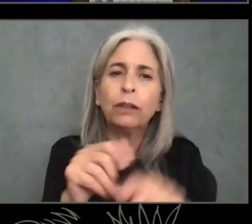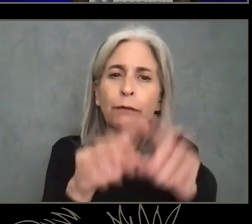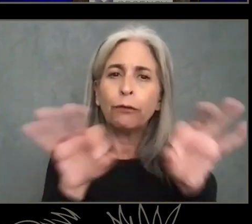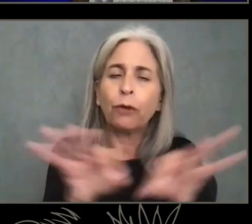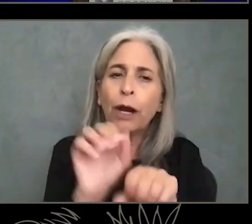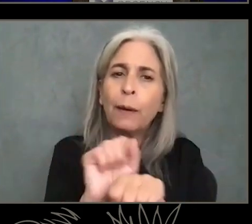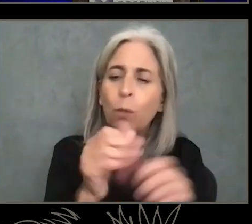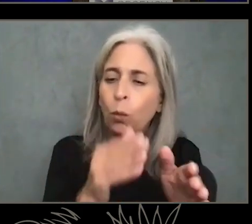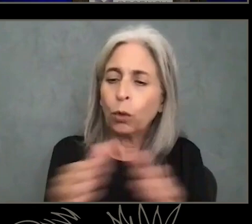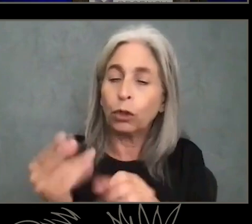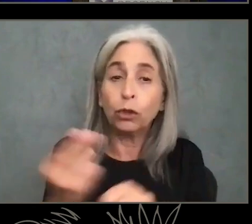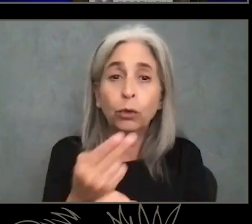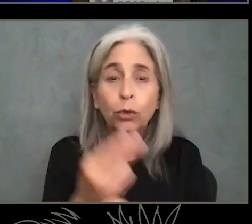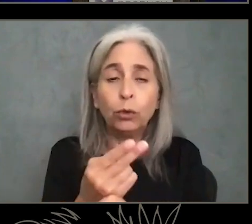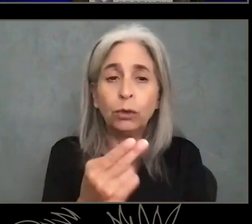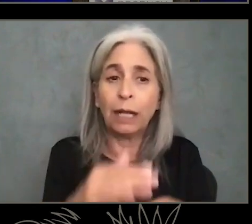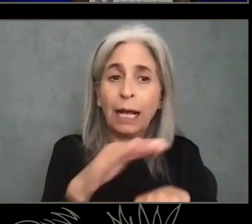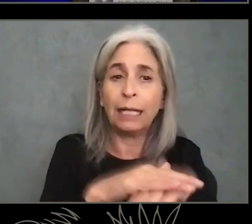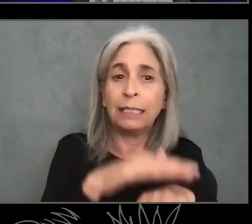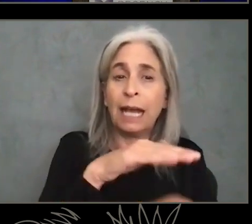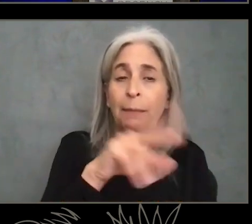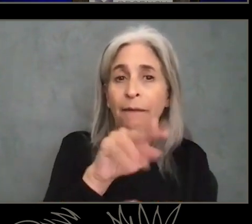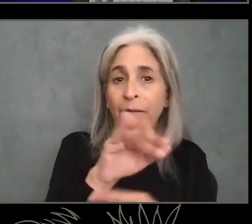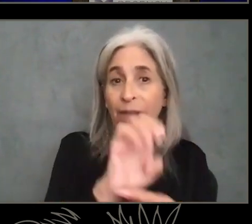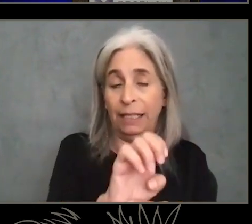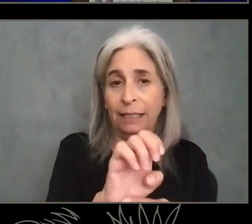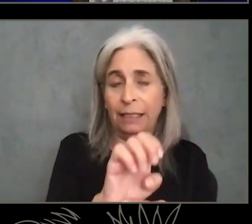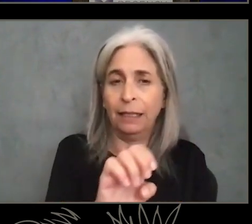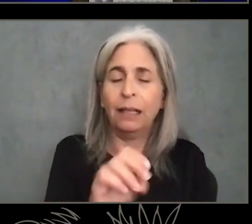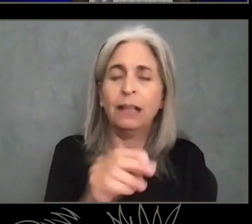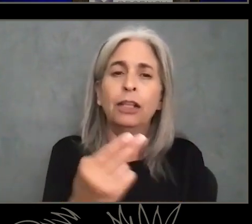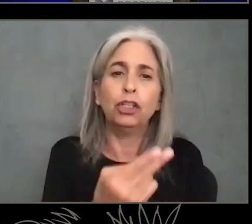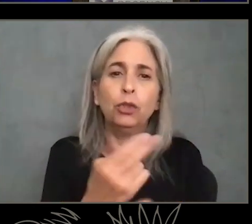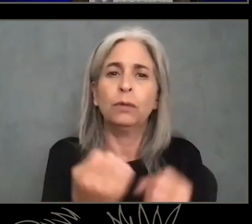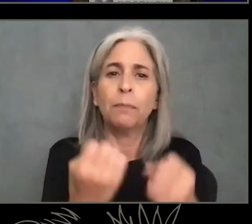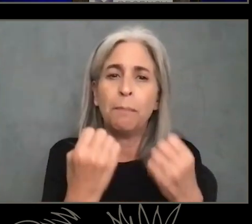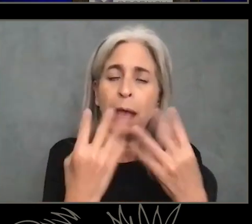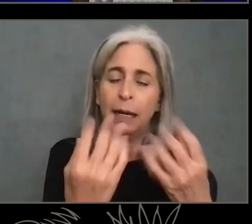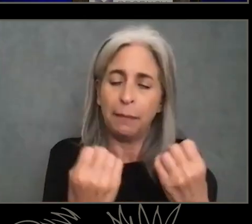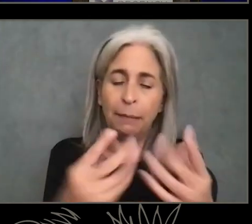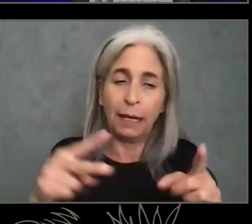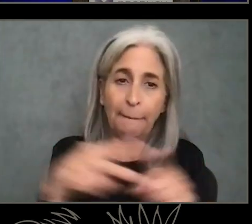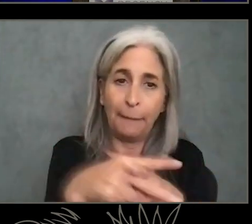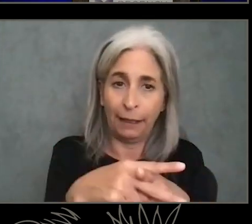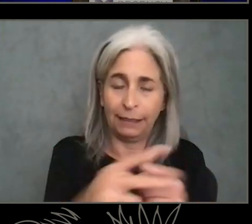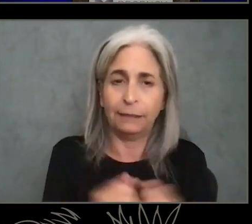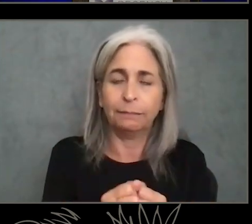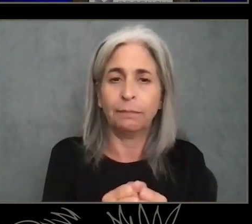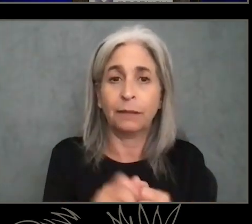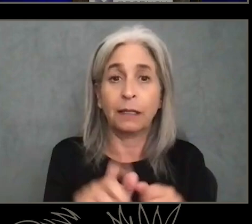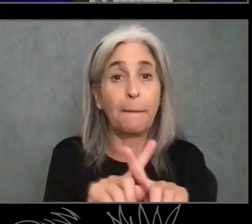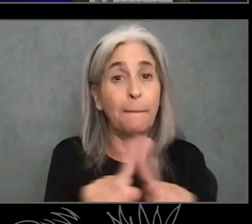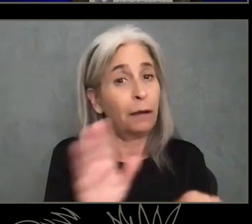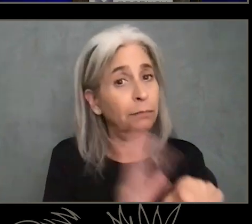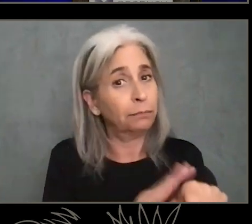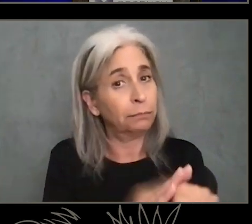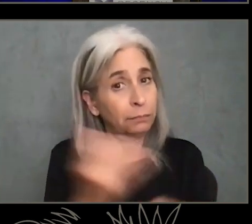framework you use, built on top of Vite, they take advantage of all these plugins. But there were